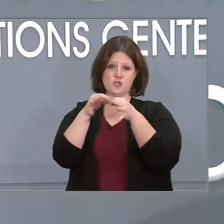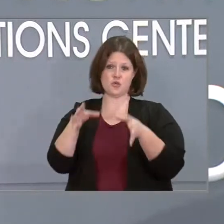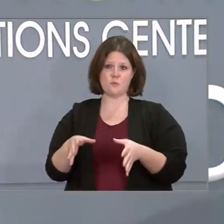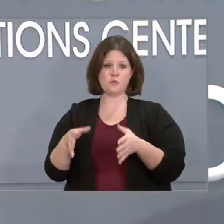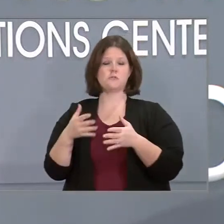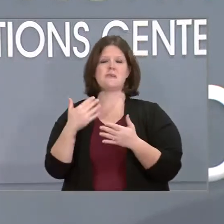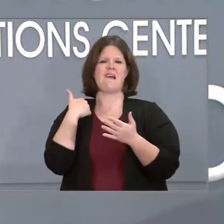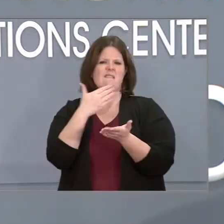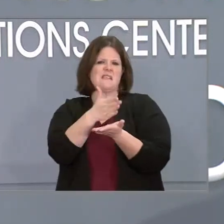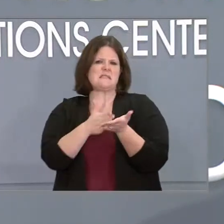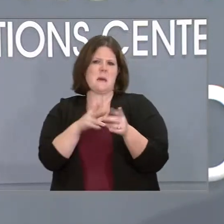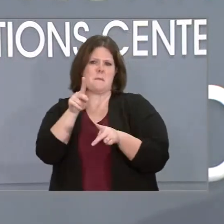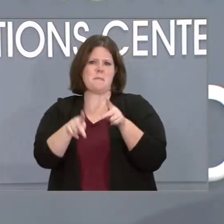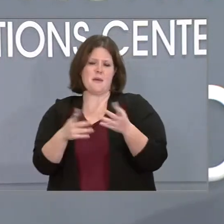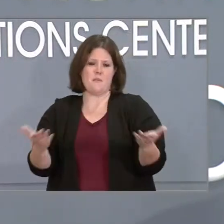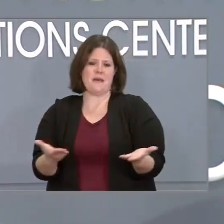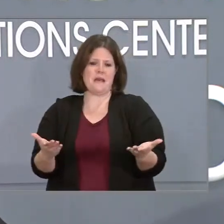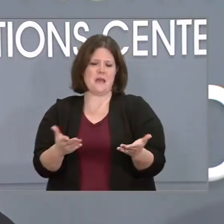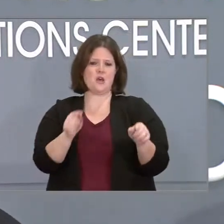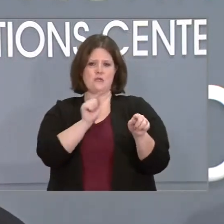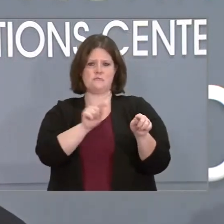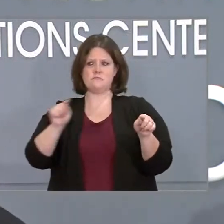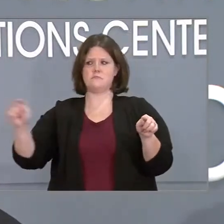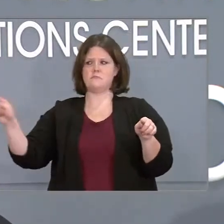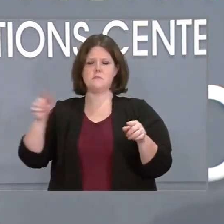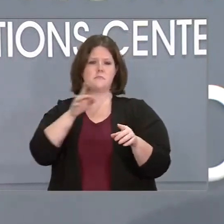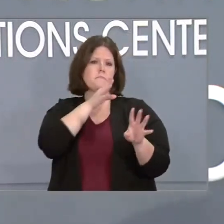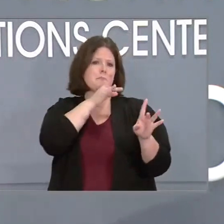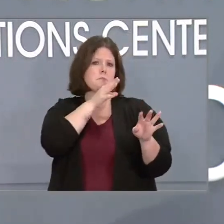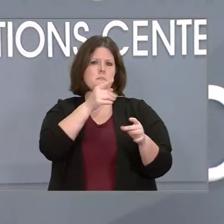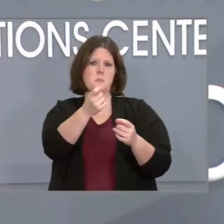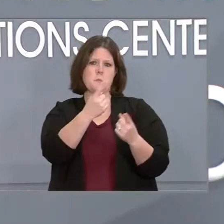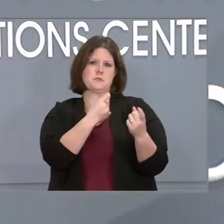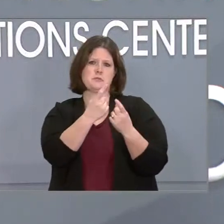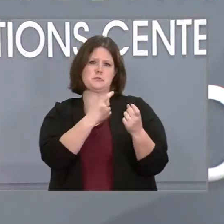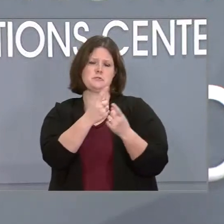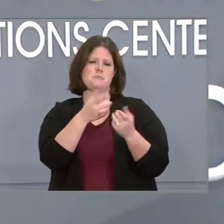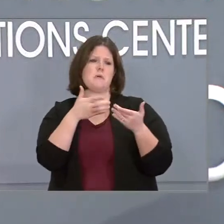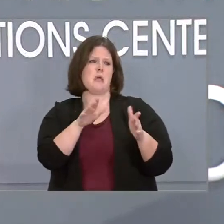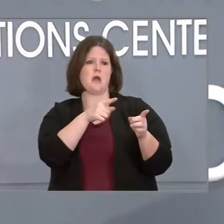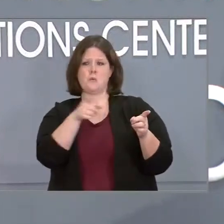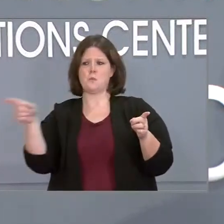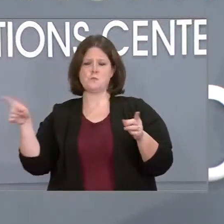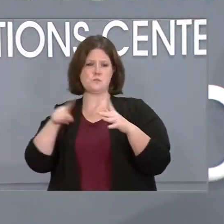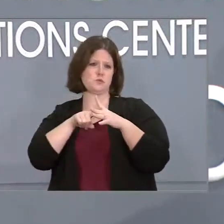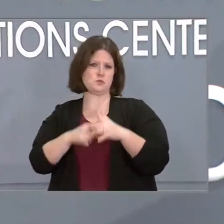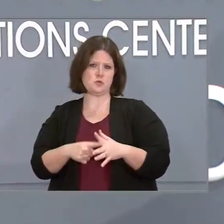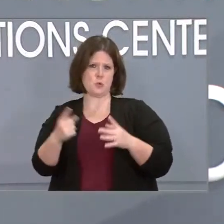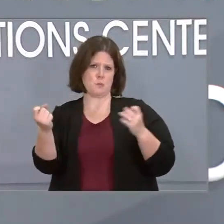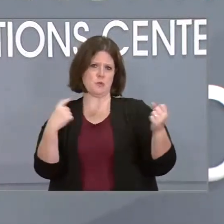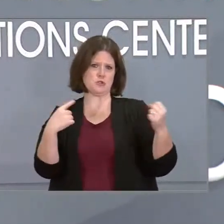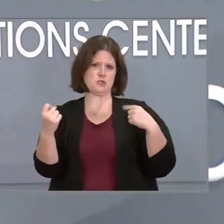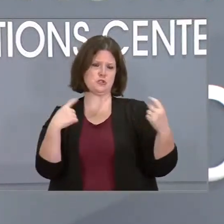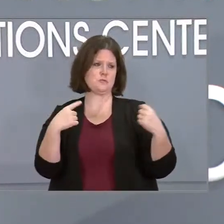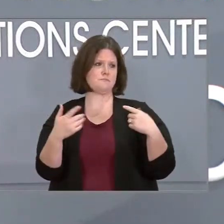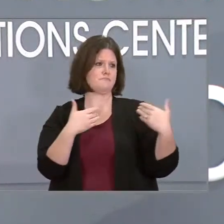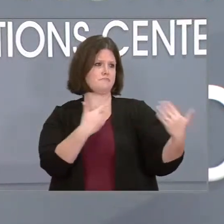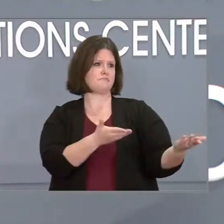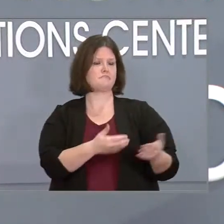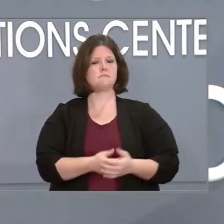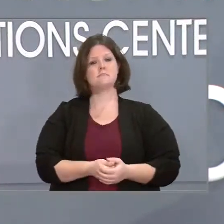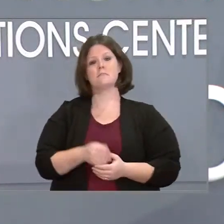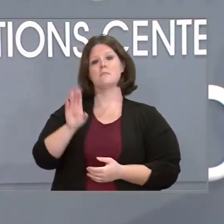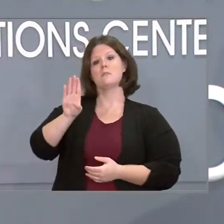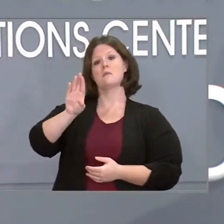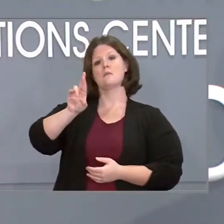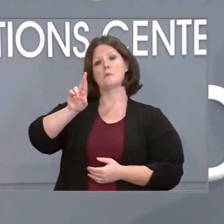media who are in person here, so we'll let you guys start the questioning. Brian? Hey, Governor Brian